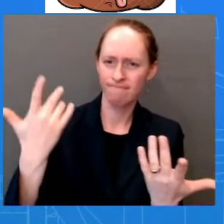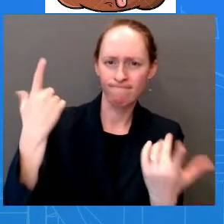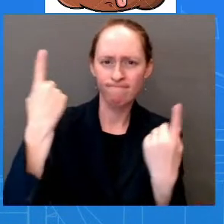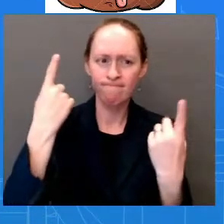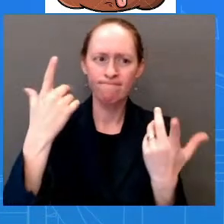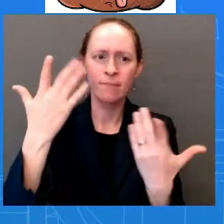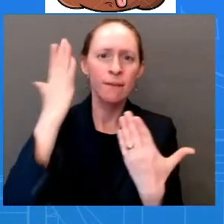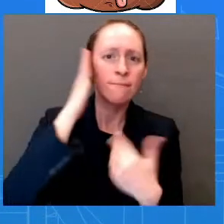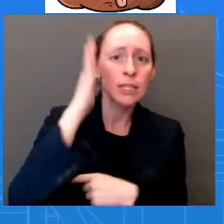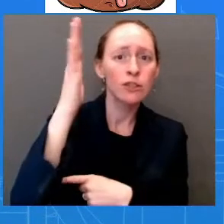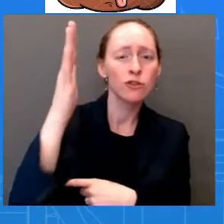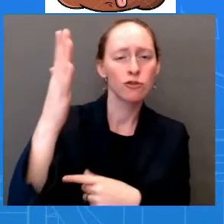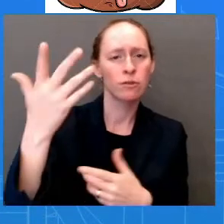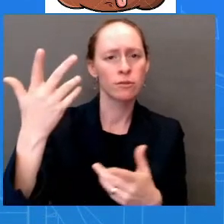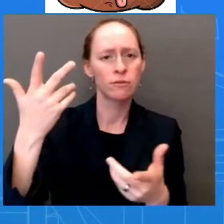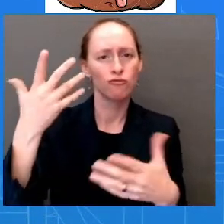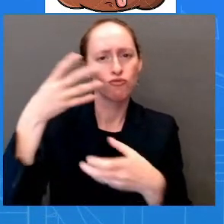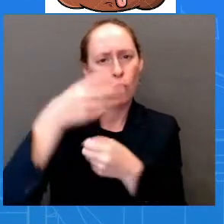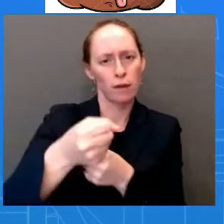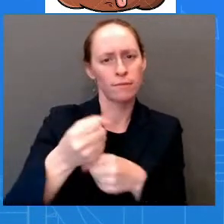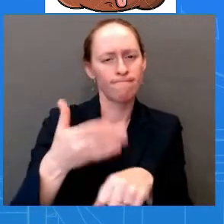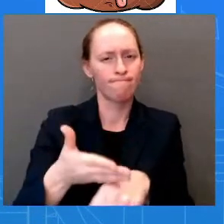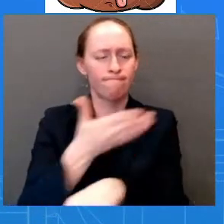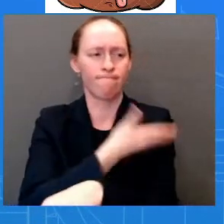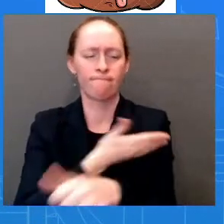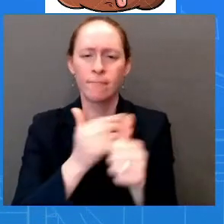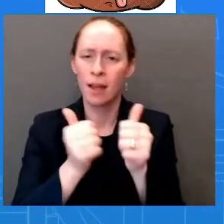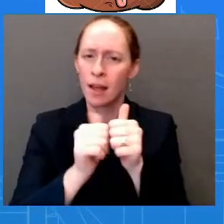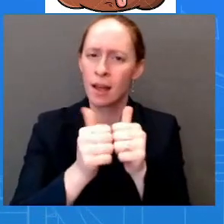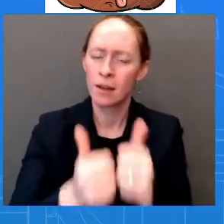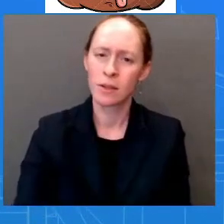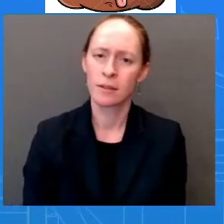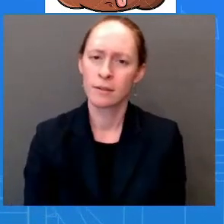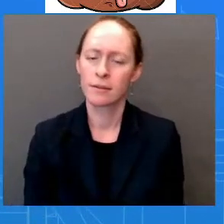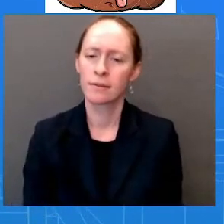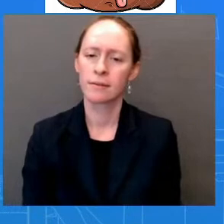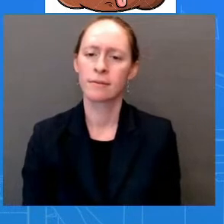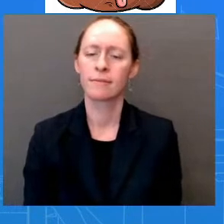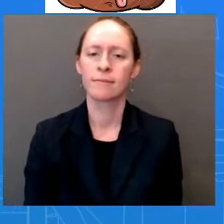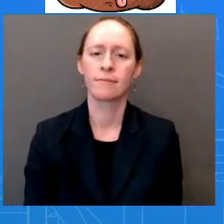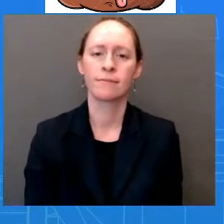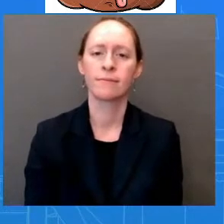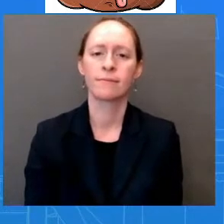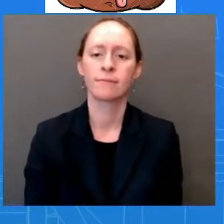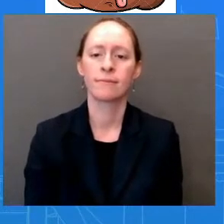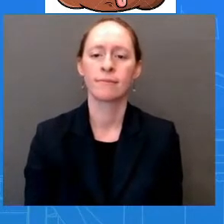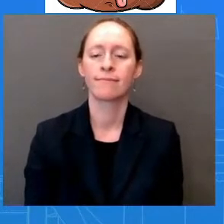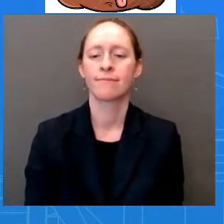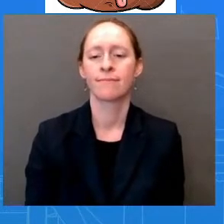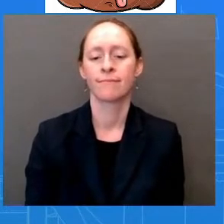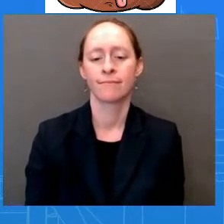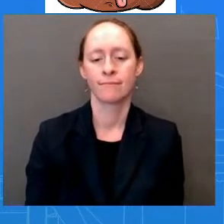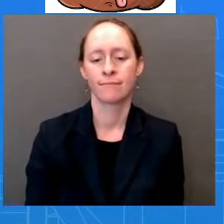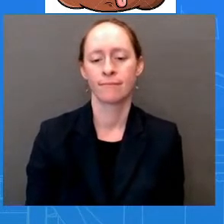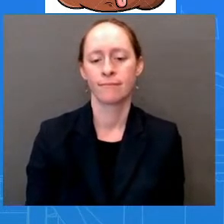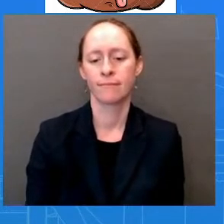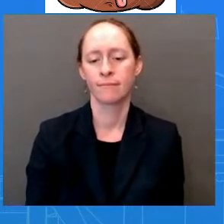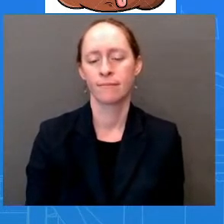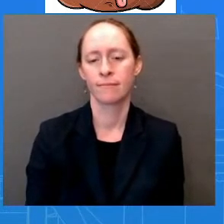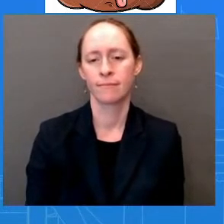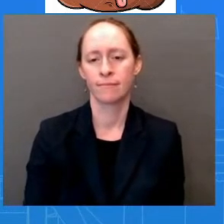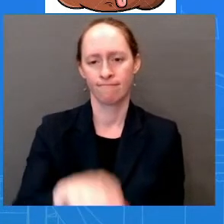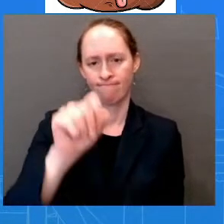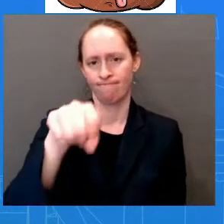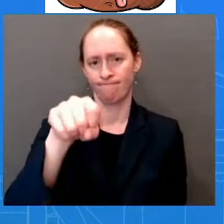first weeks to months of the outbreak, because we were dealing with truly a moving target. And when